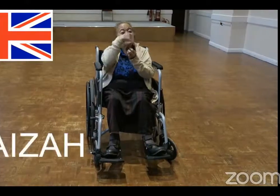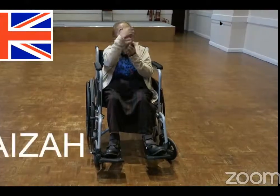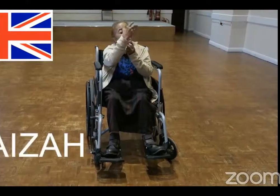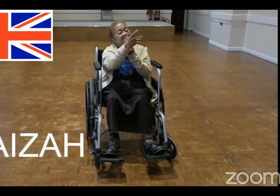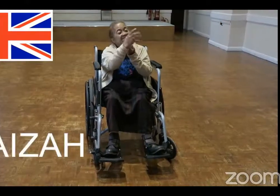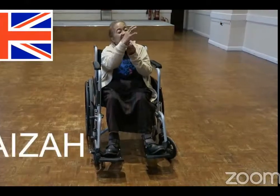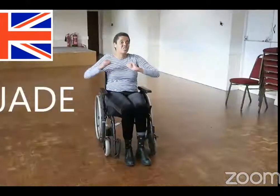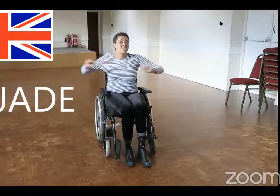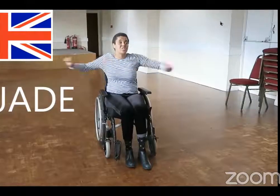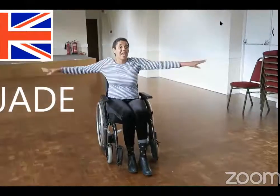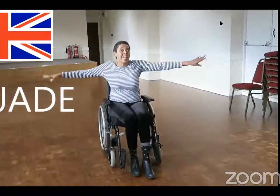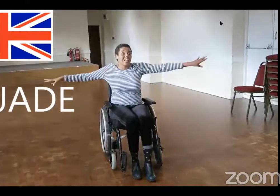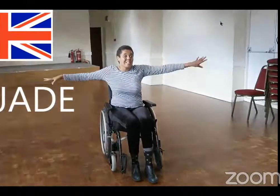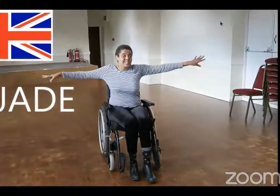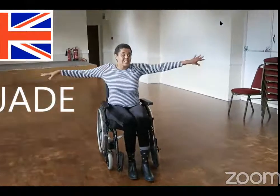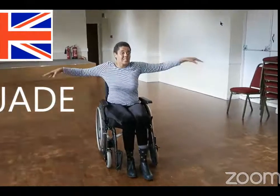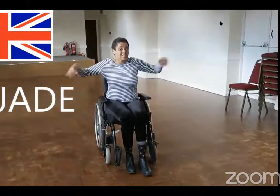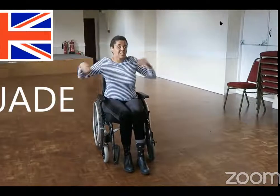Paisa.